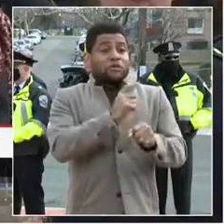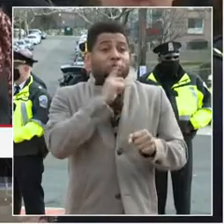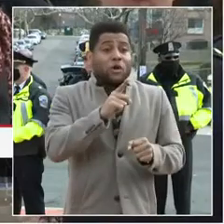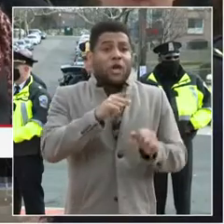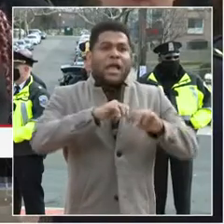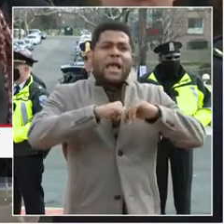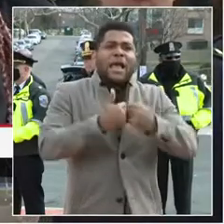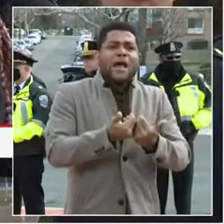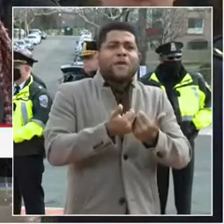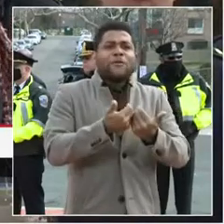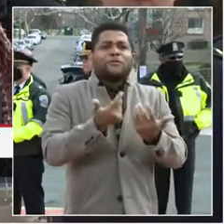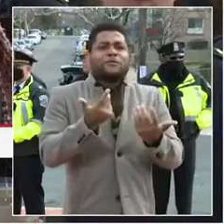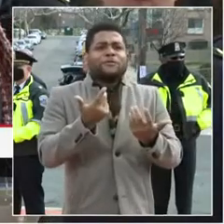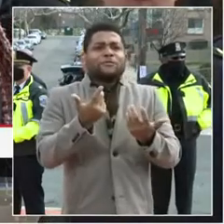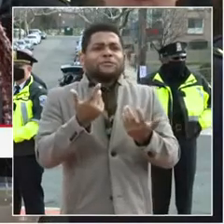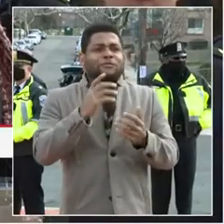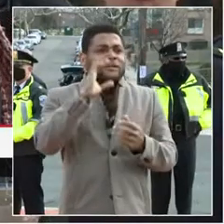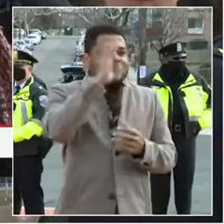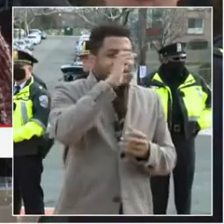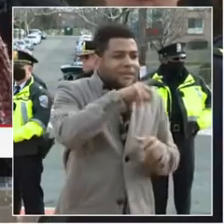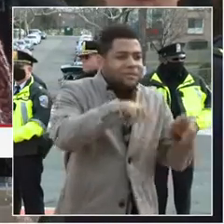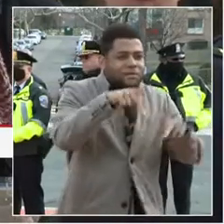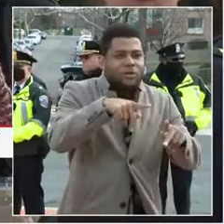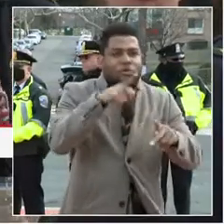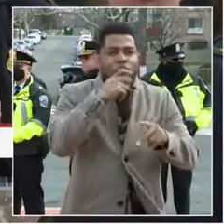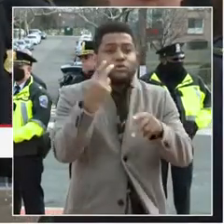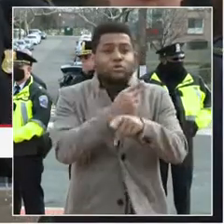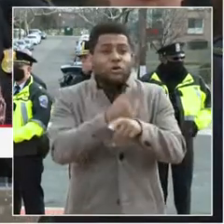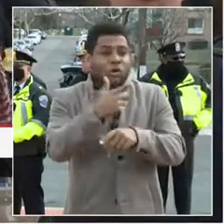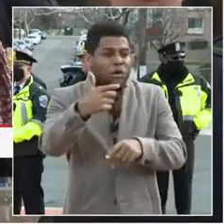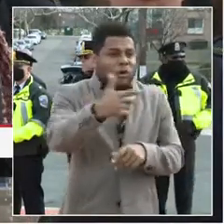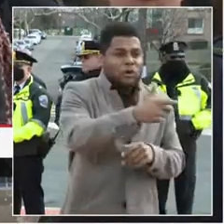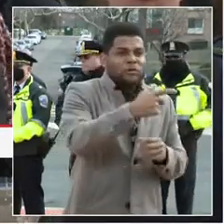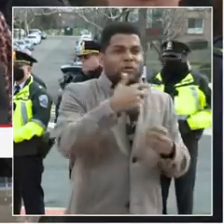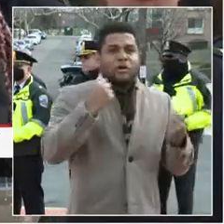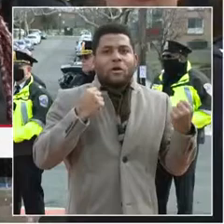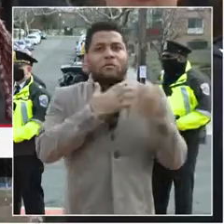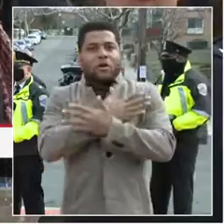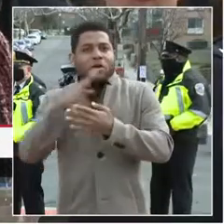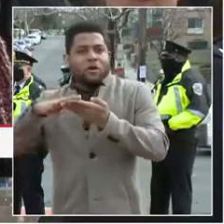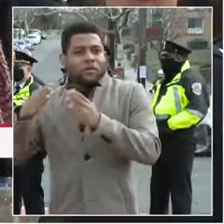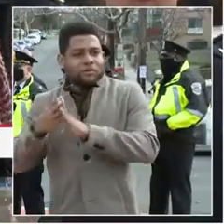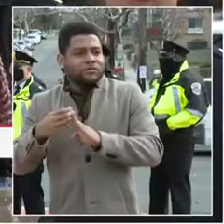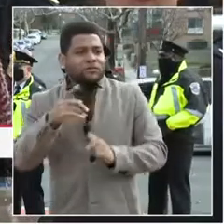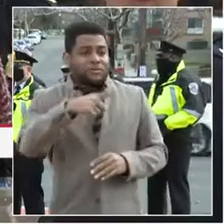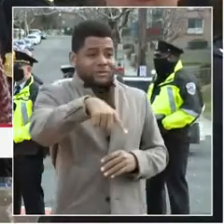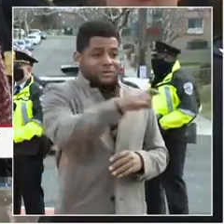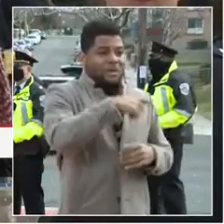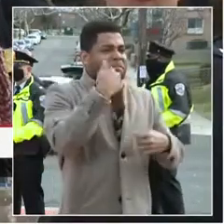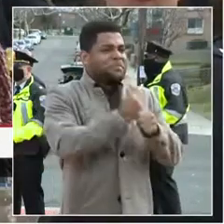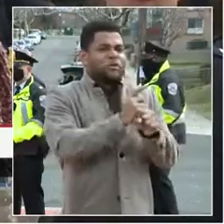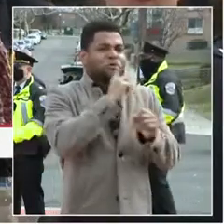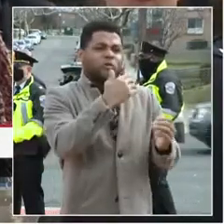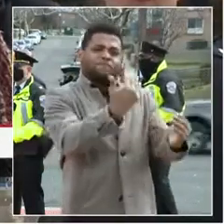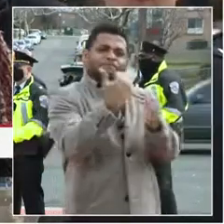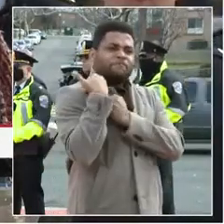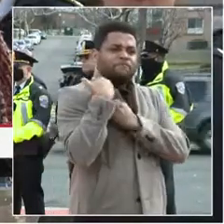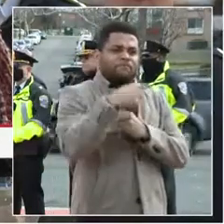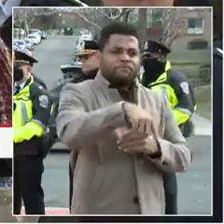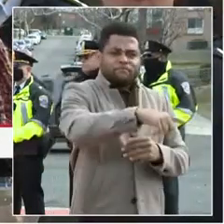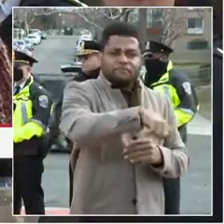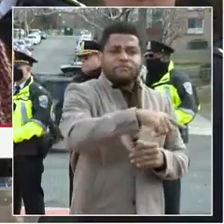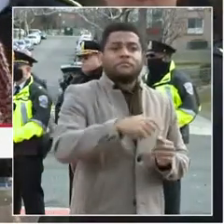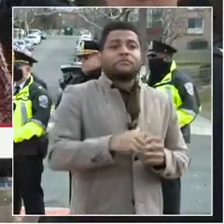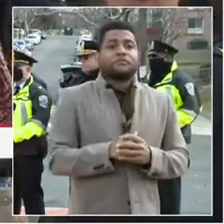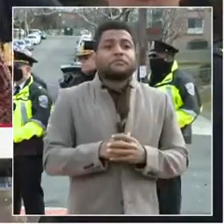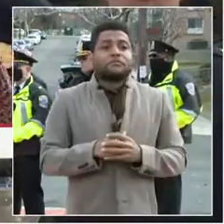who are using guns, terrorizing communities, and to hold them accountable. So with that, I'm going to turn to